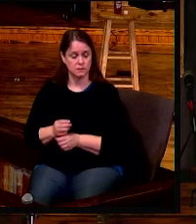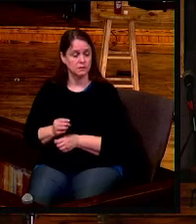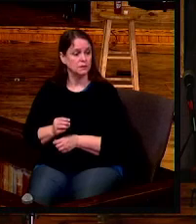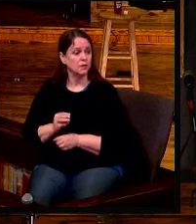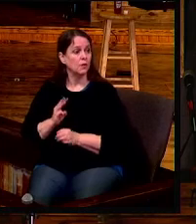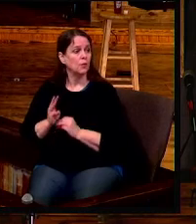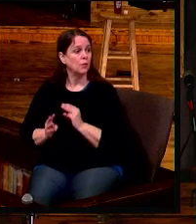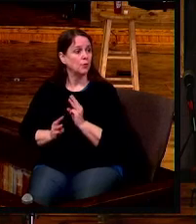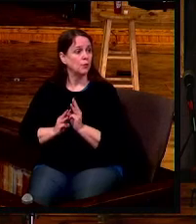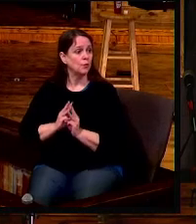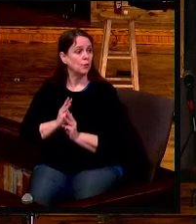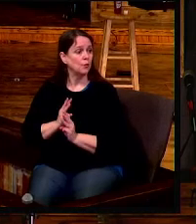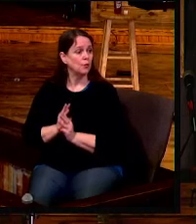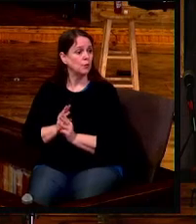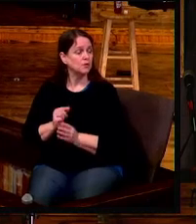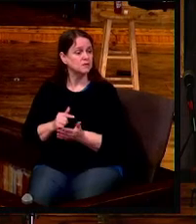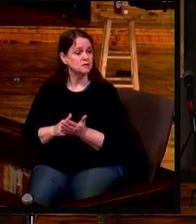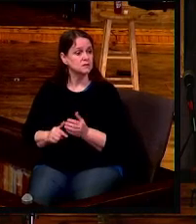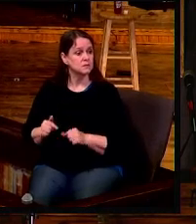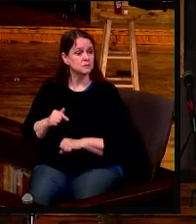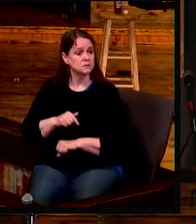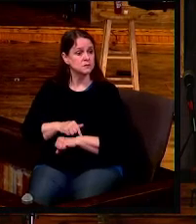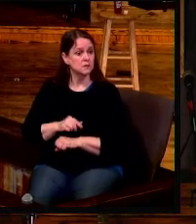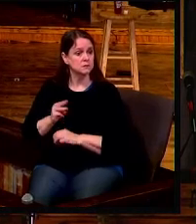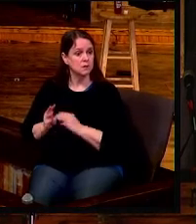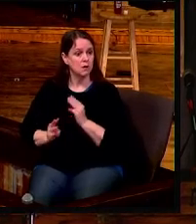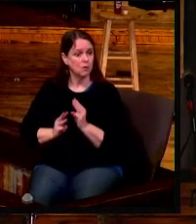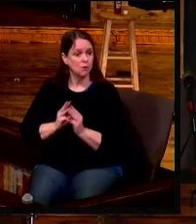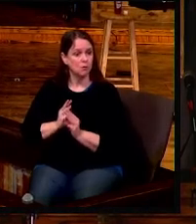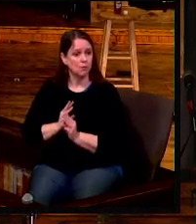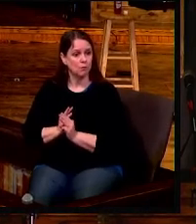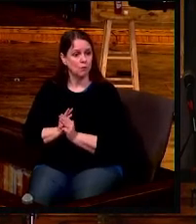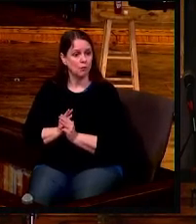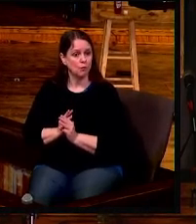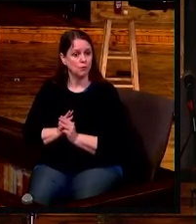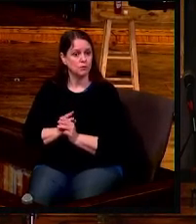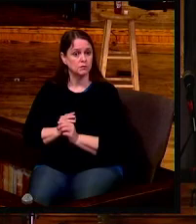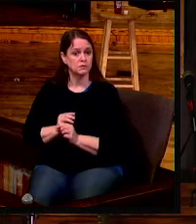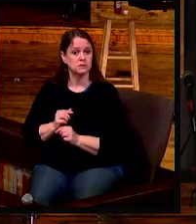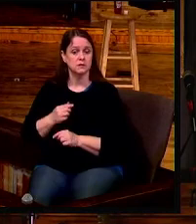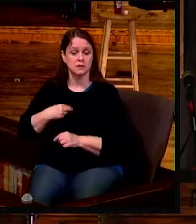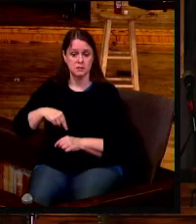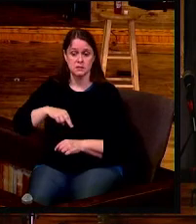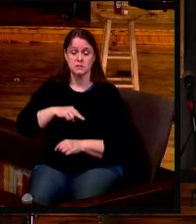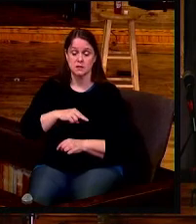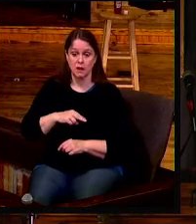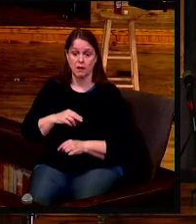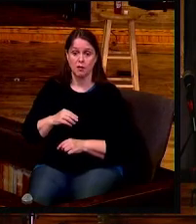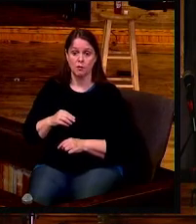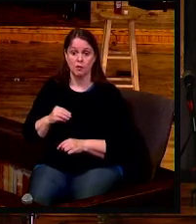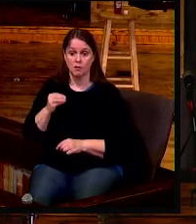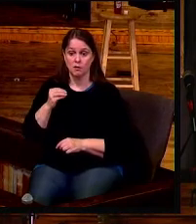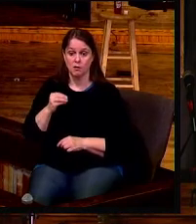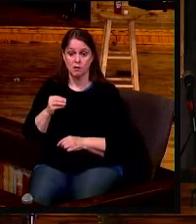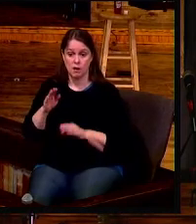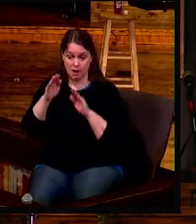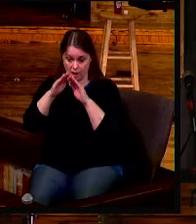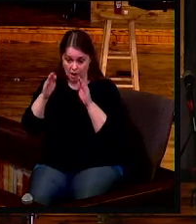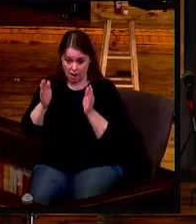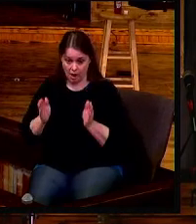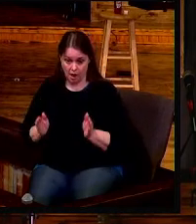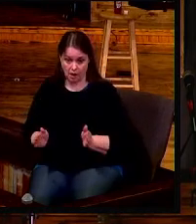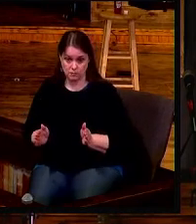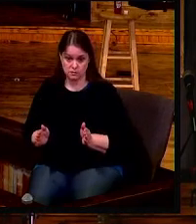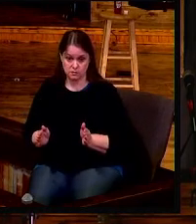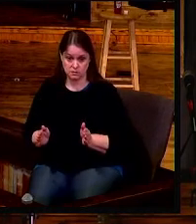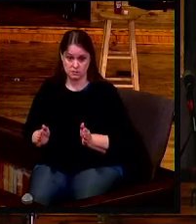Sometimes our world is constrained to our particular household. That's one world. Your job site or